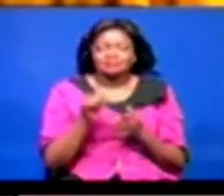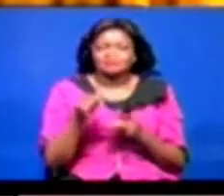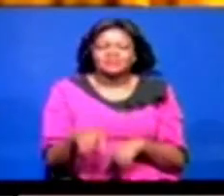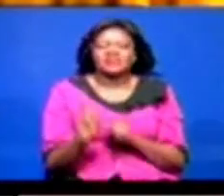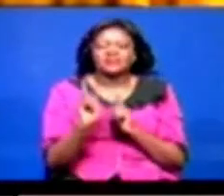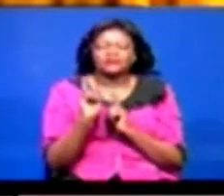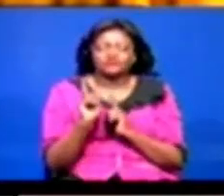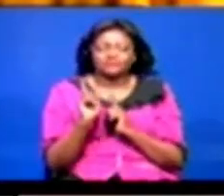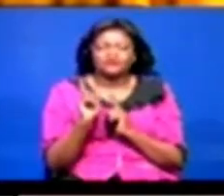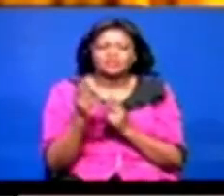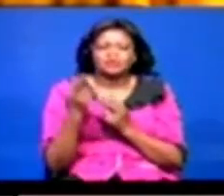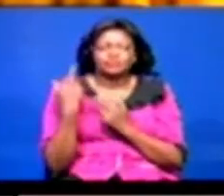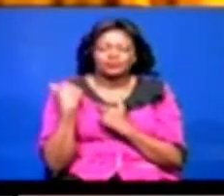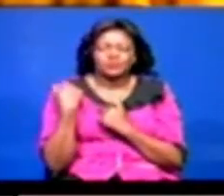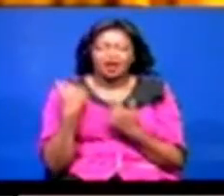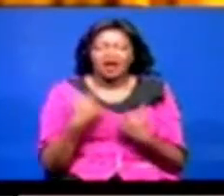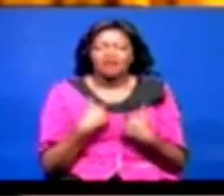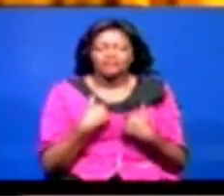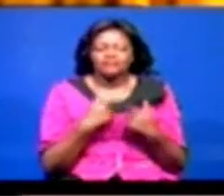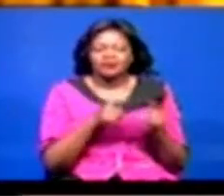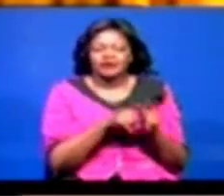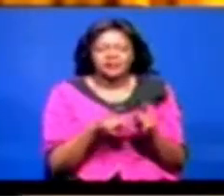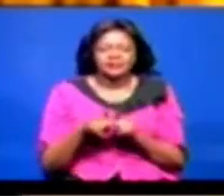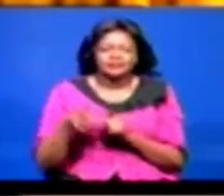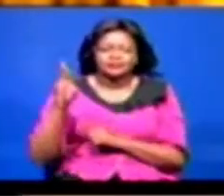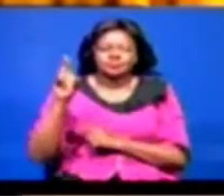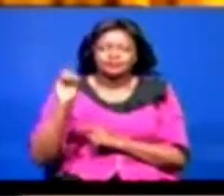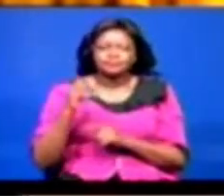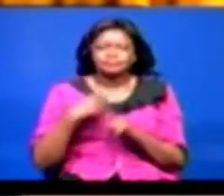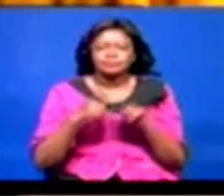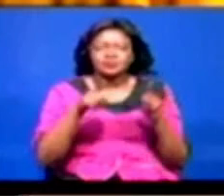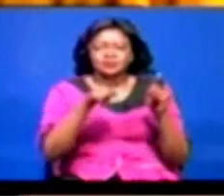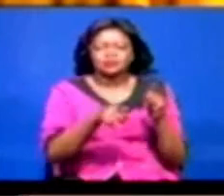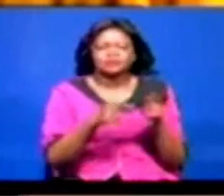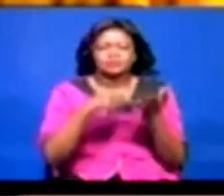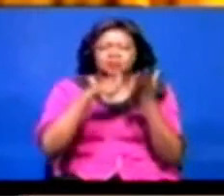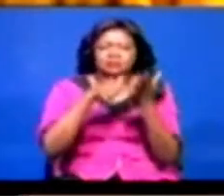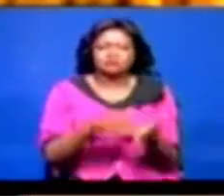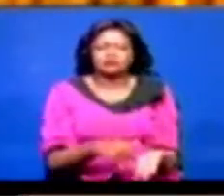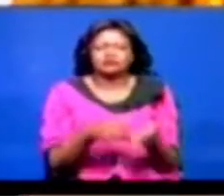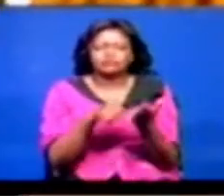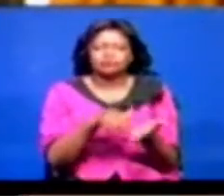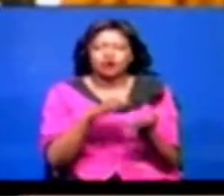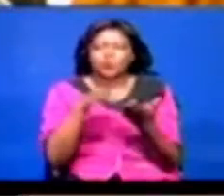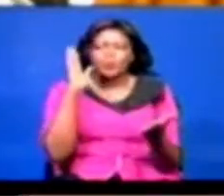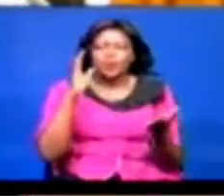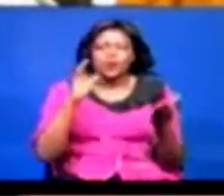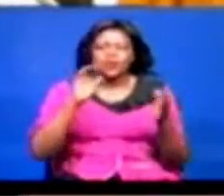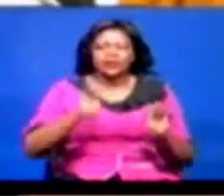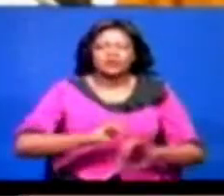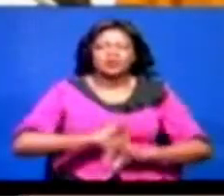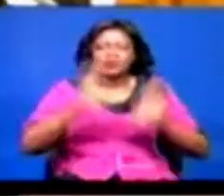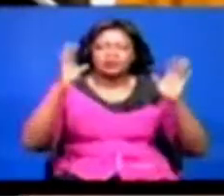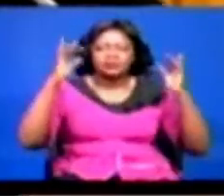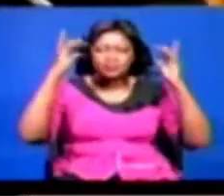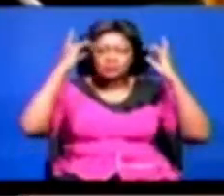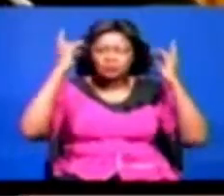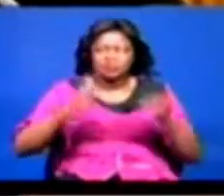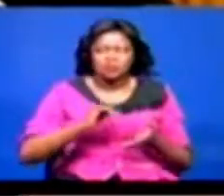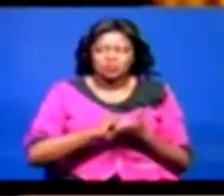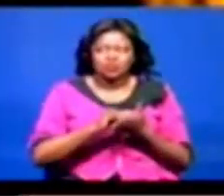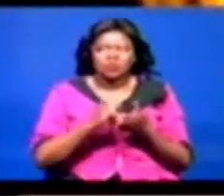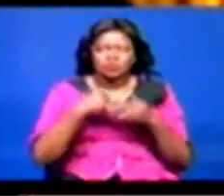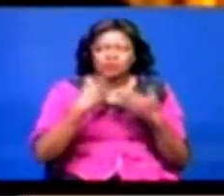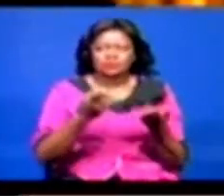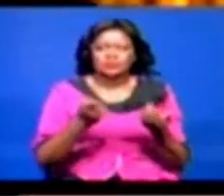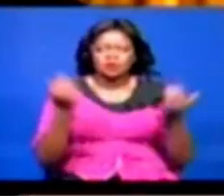the role of a returning officer. But this was even emphasized further in the clarification decision that was rendered by this court